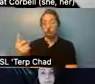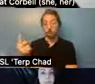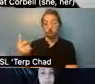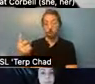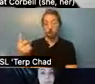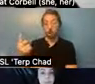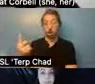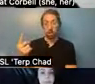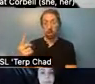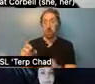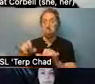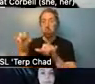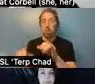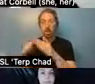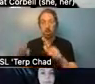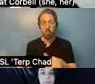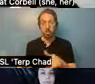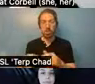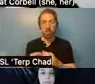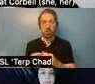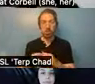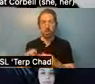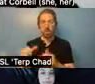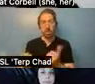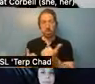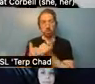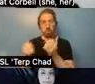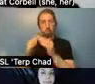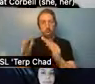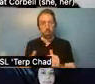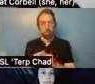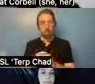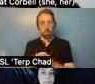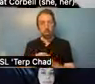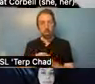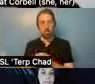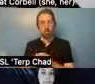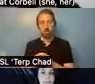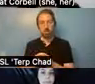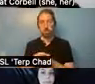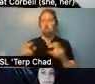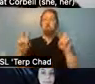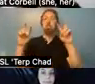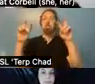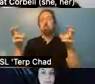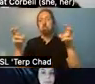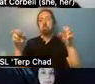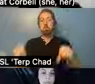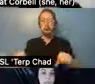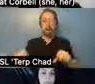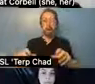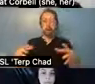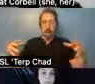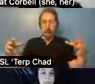designated supported housing. Um, they can become, or they can also be titled congregated supported housing or scattered